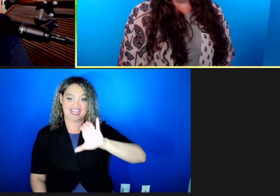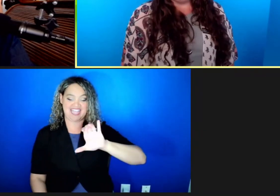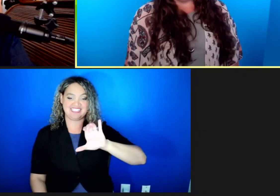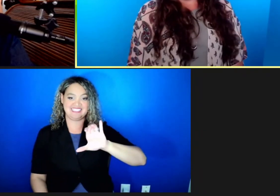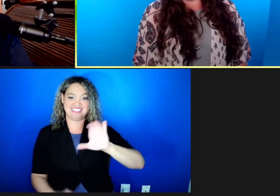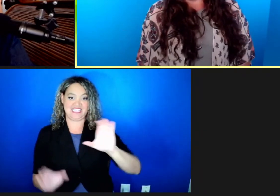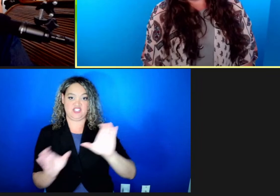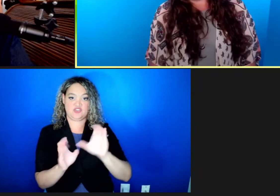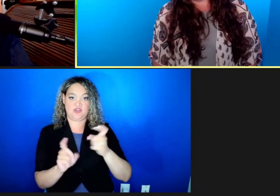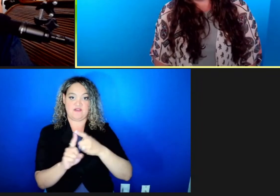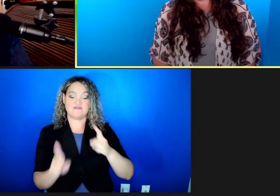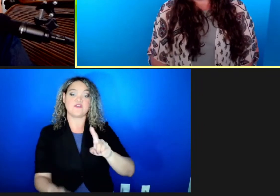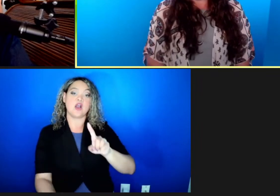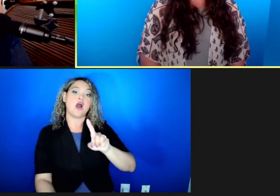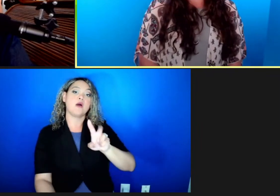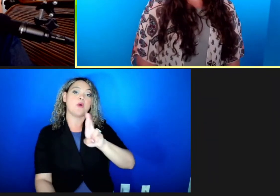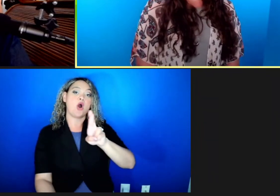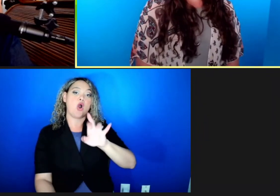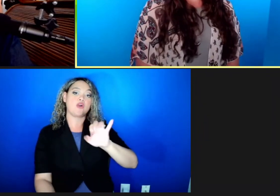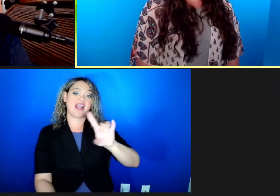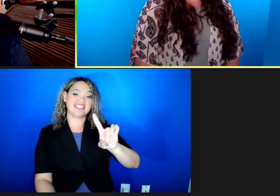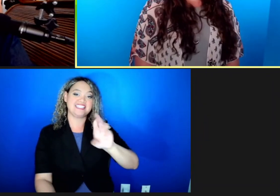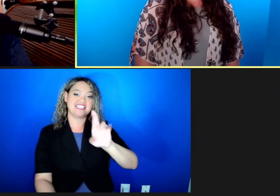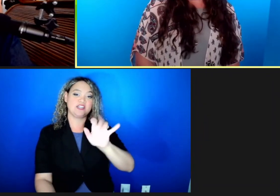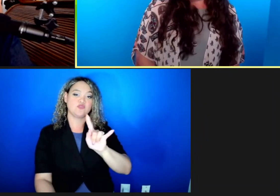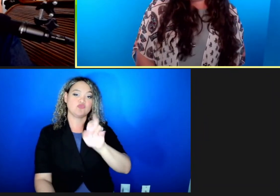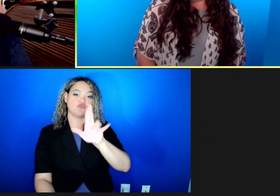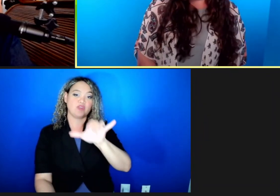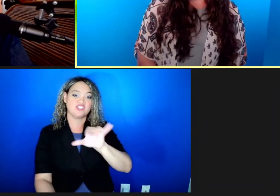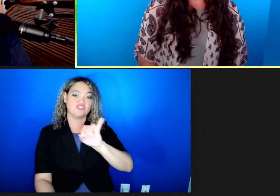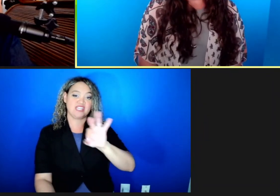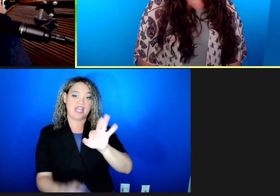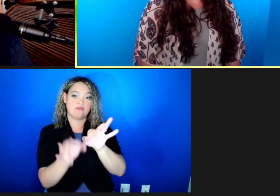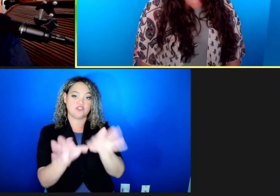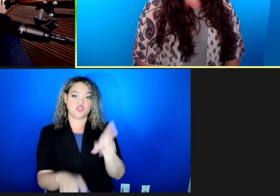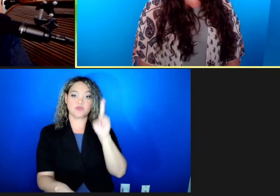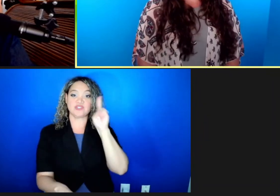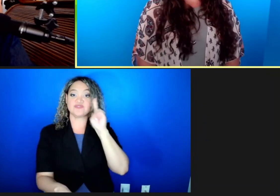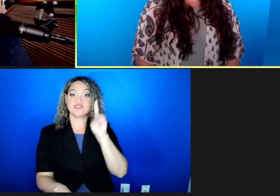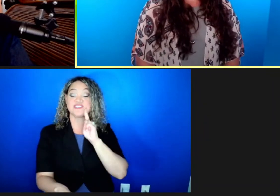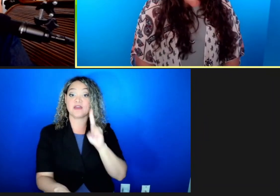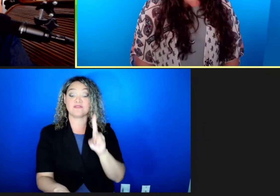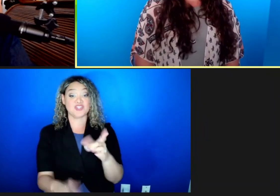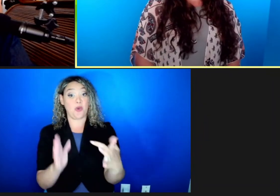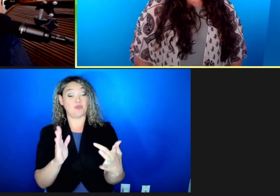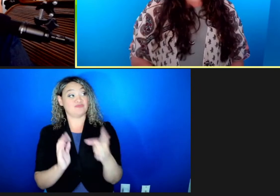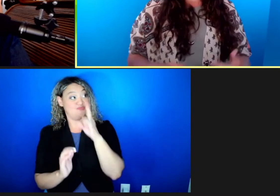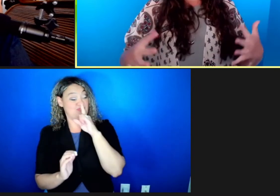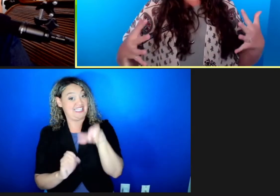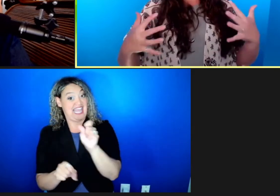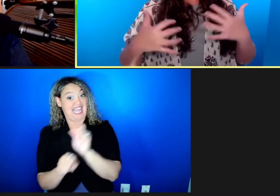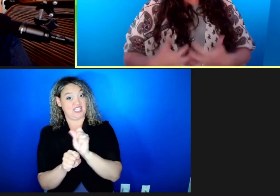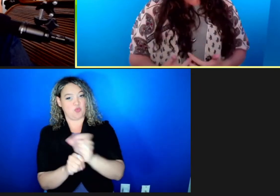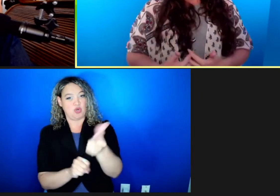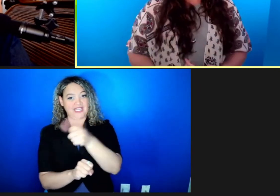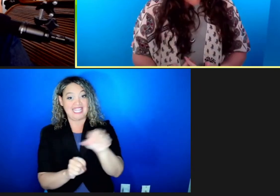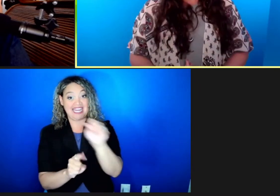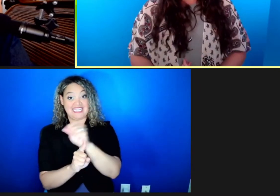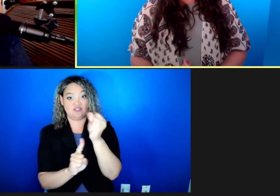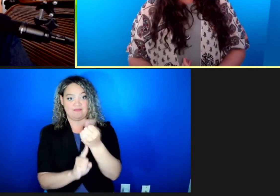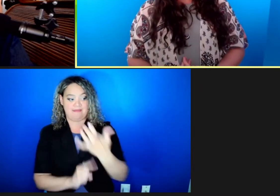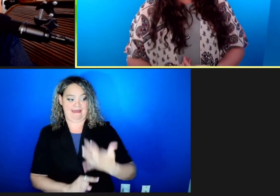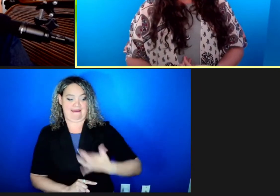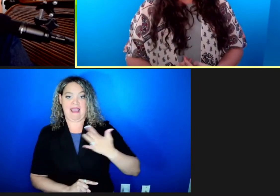certification from the Registry of Interpreters for the Deaf. So technically, I can work in any setting that I